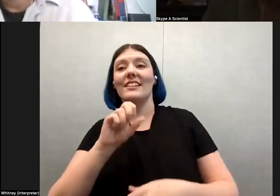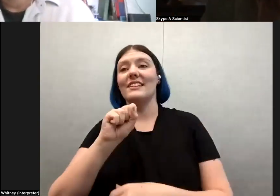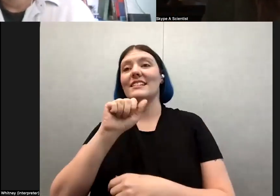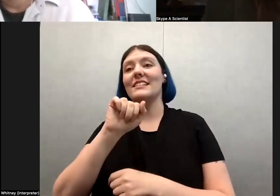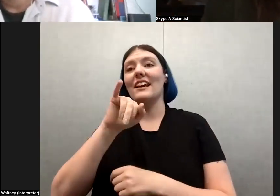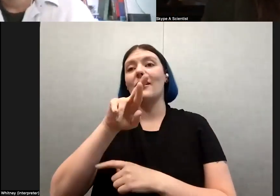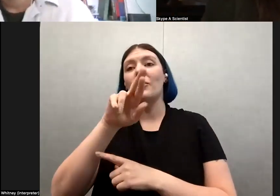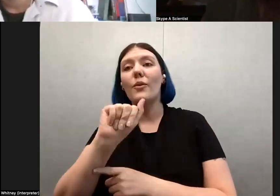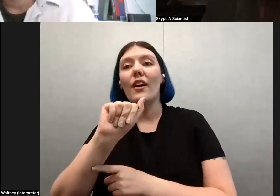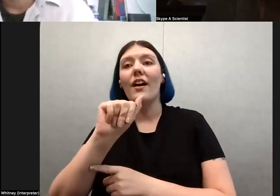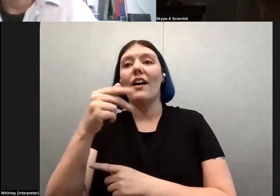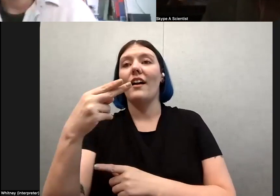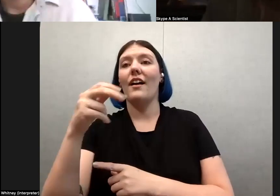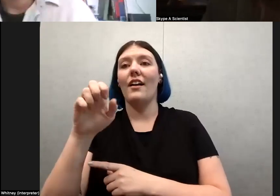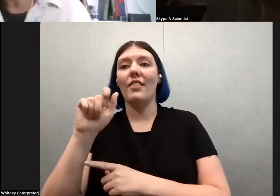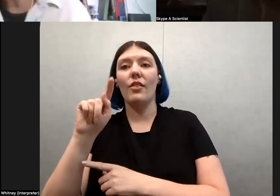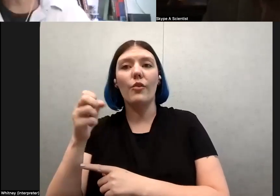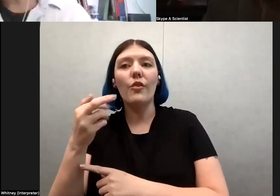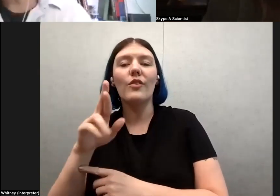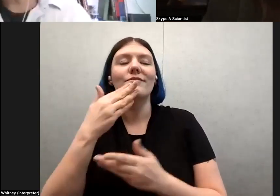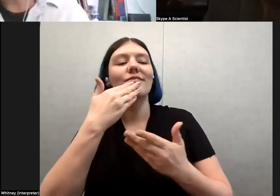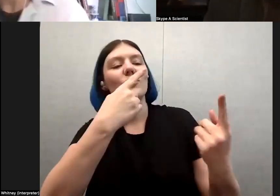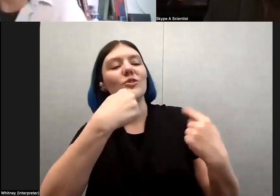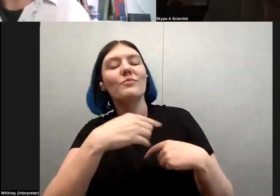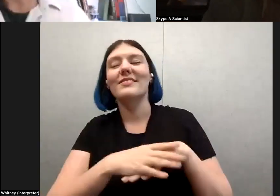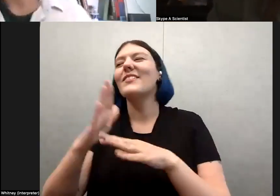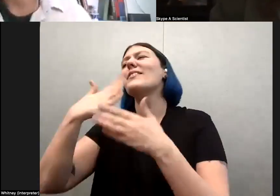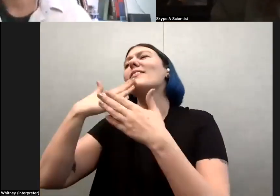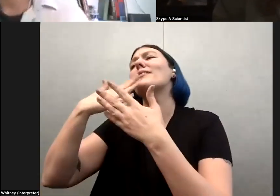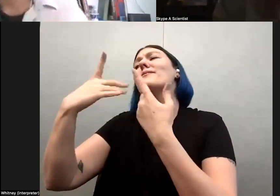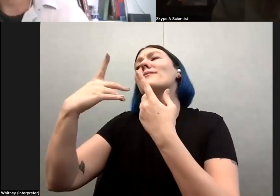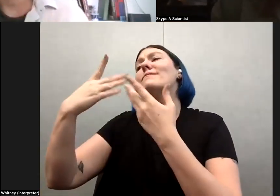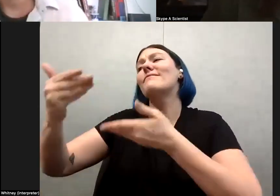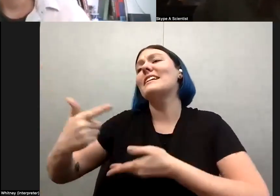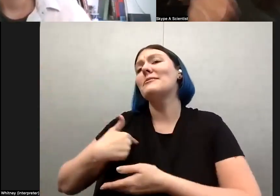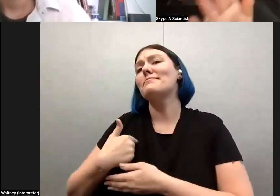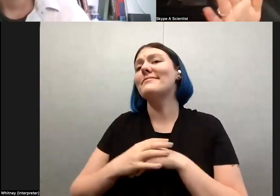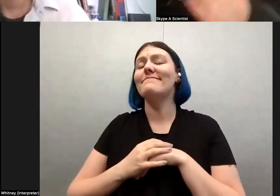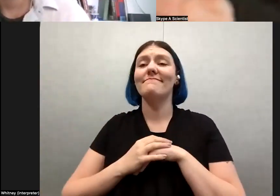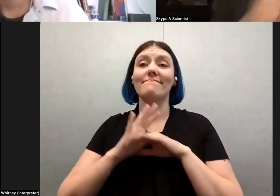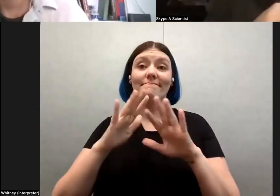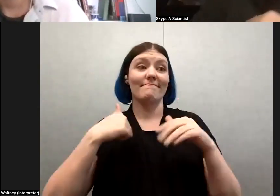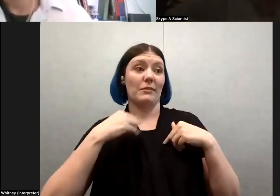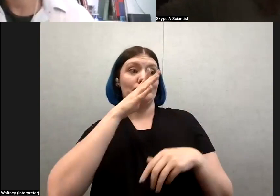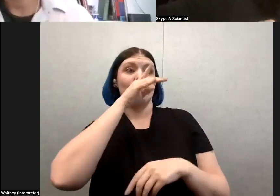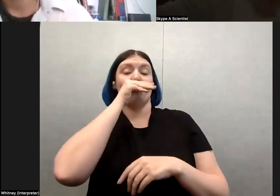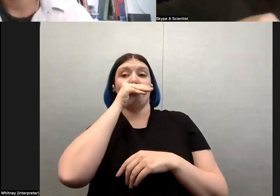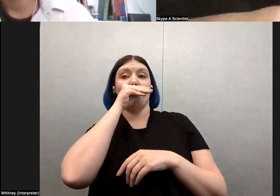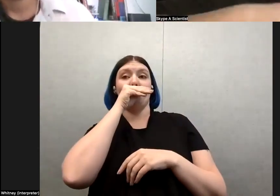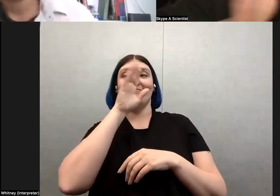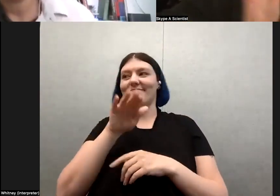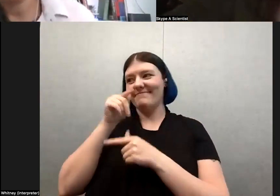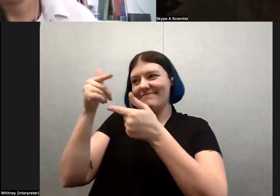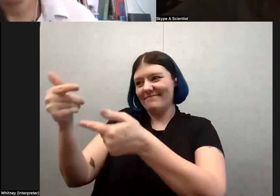Thank you so much for joining us. Yeah, thank you for having me. I'm excited to be here. Awesome. So I'm going to stop talking, hand it over to you. You